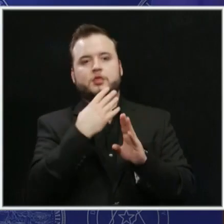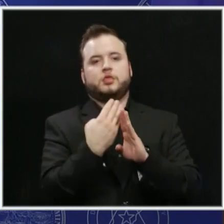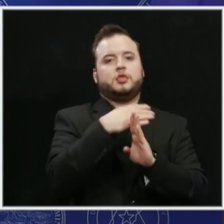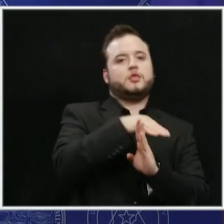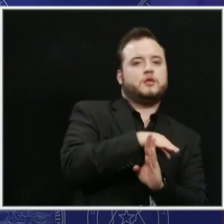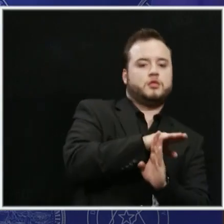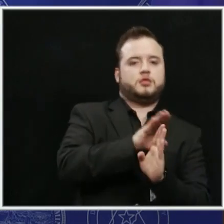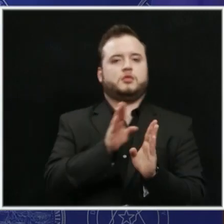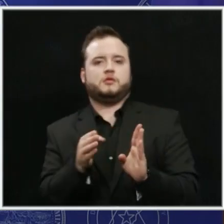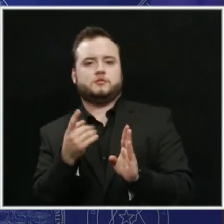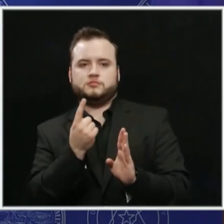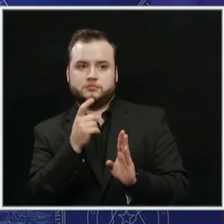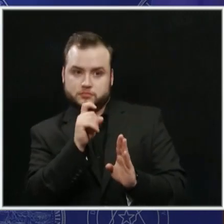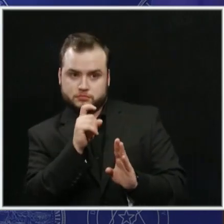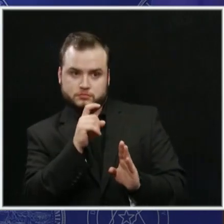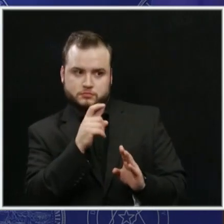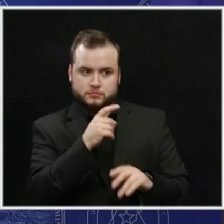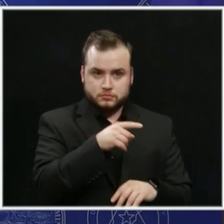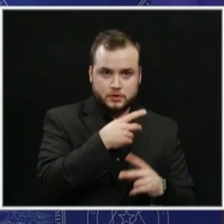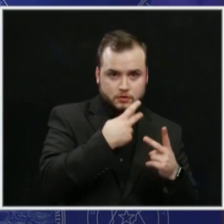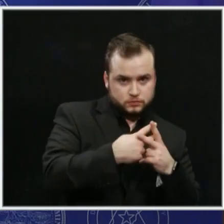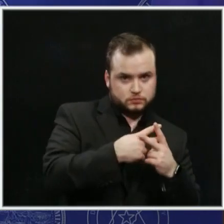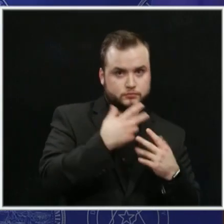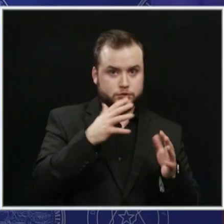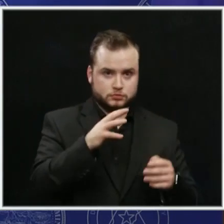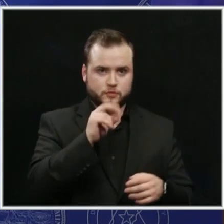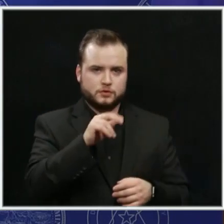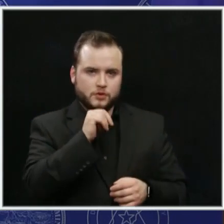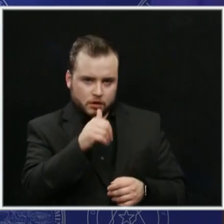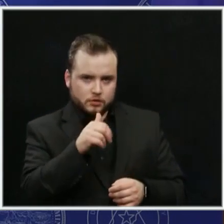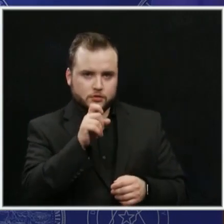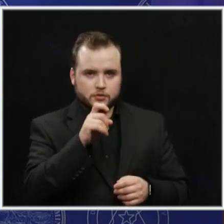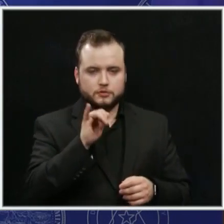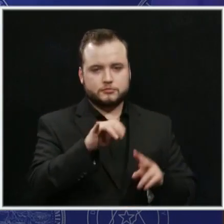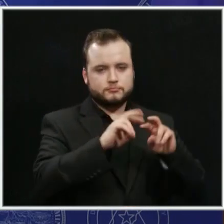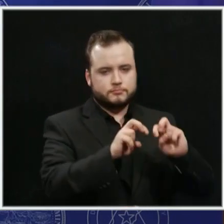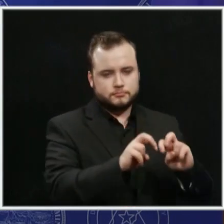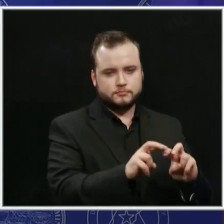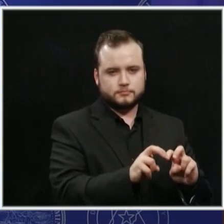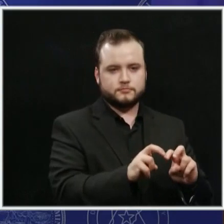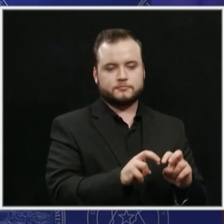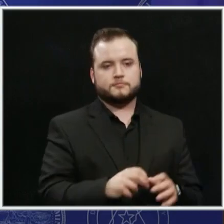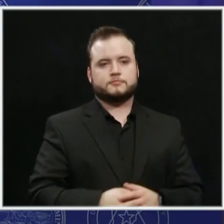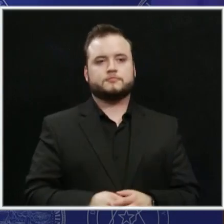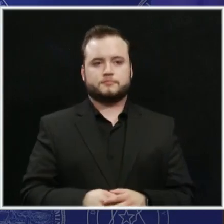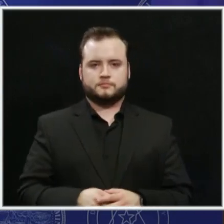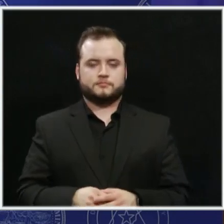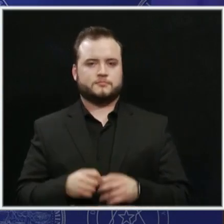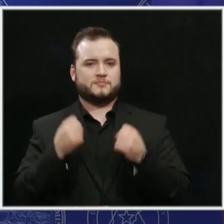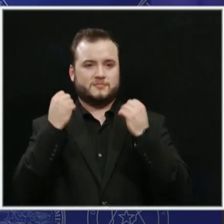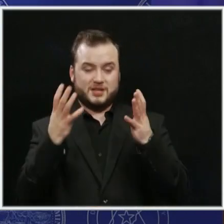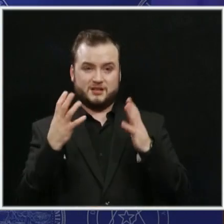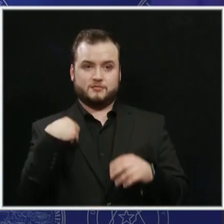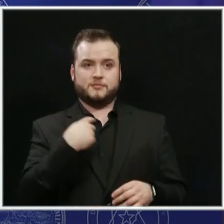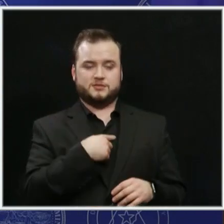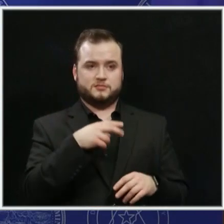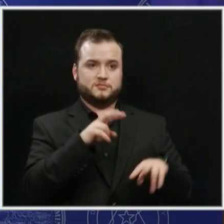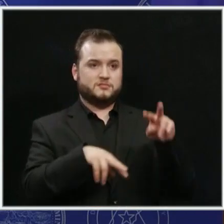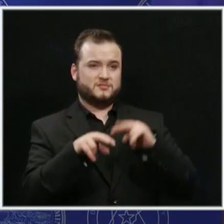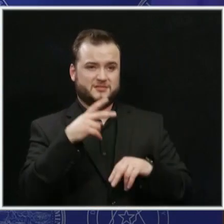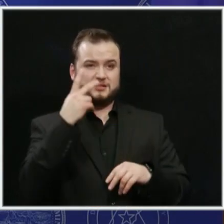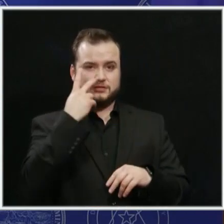but many of the workers are living in situations where there's probably more people living in a household than